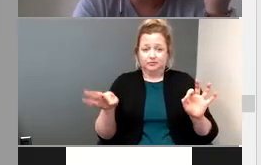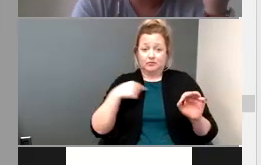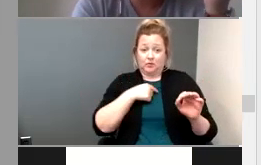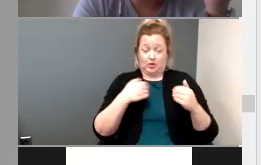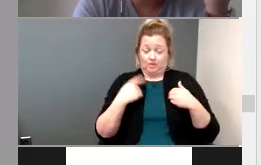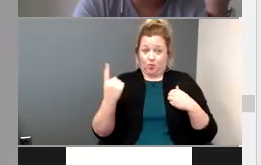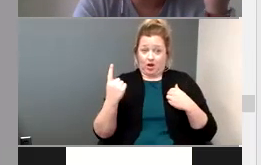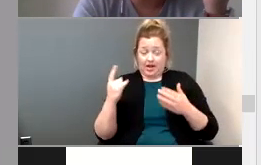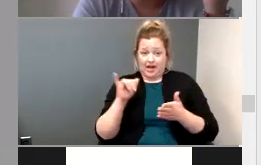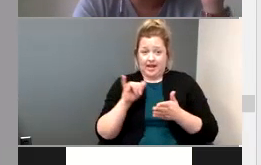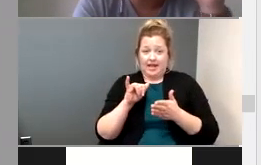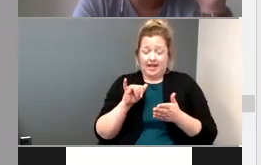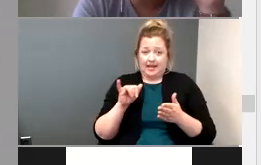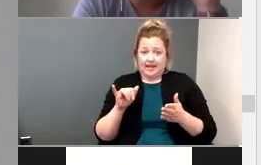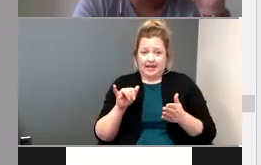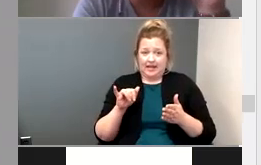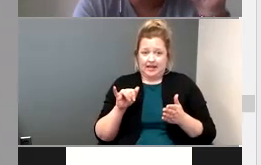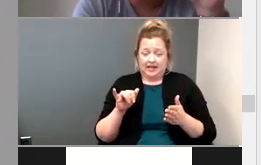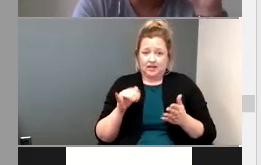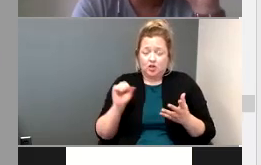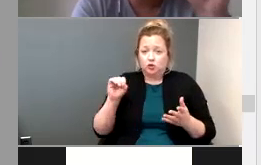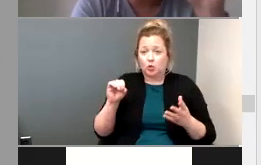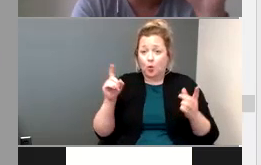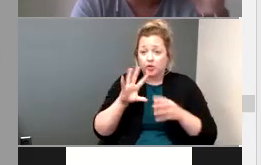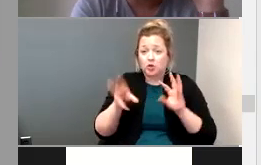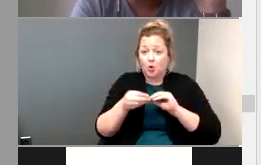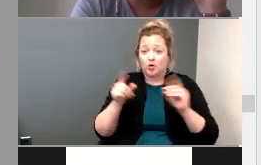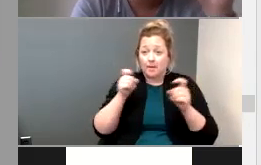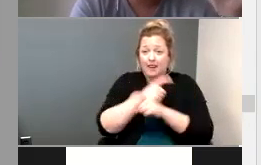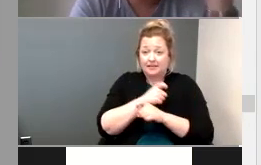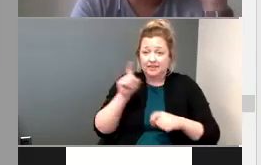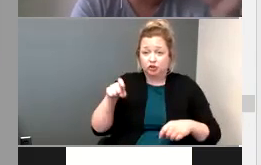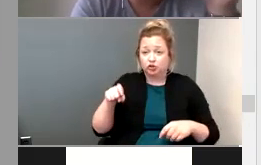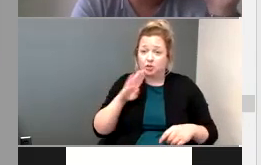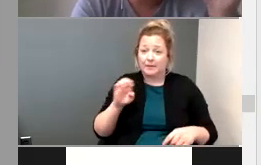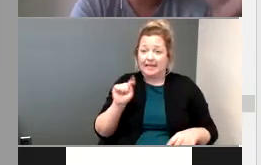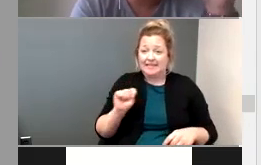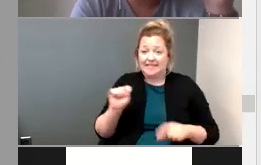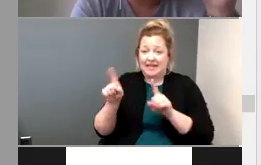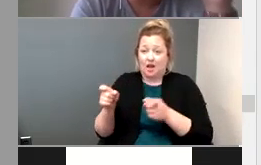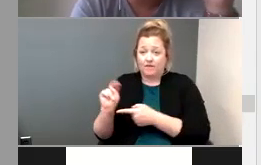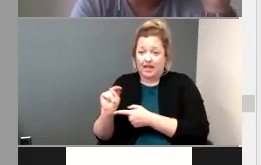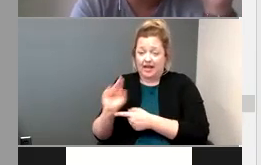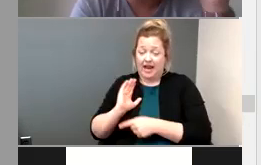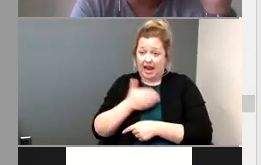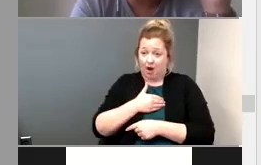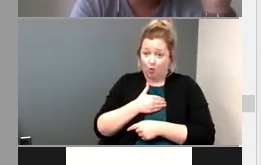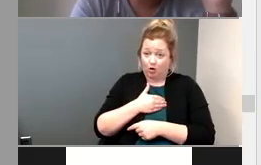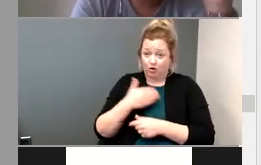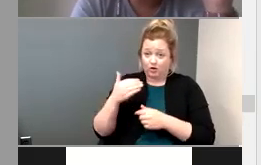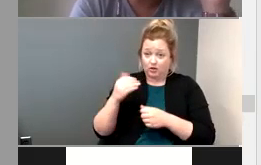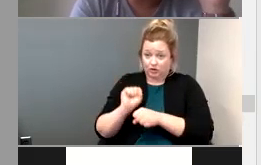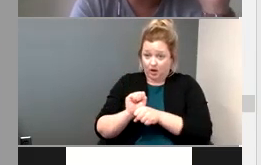entire array, right? So the total complexity of this function should be T of n. Now our duty is to figure out what T of n